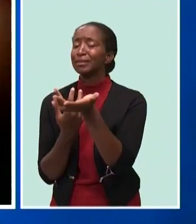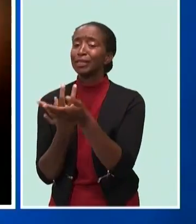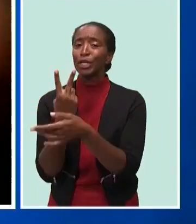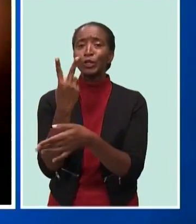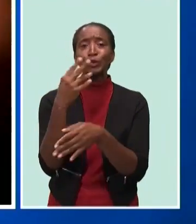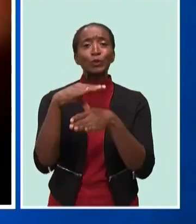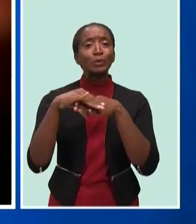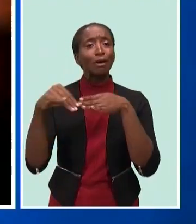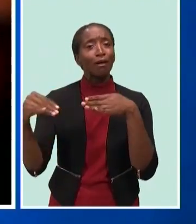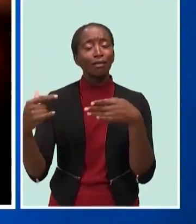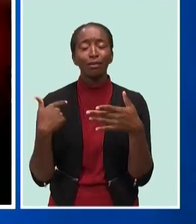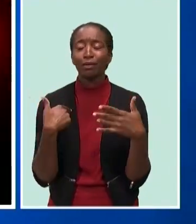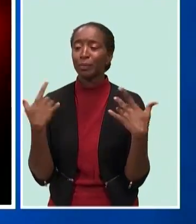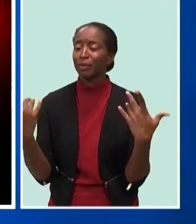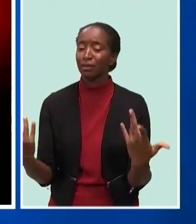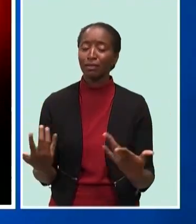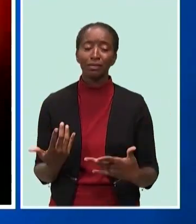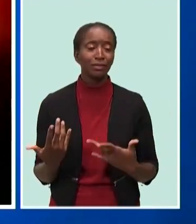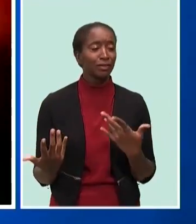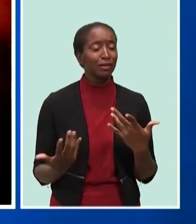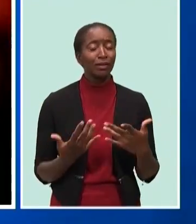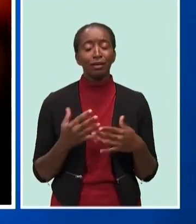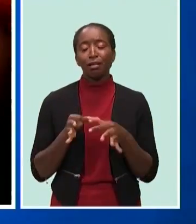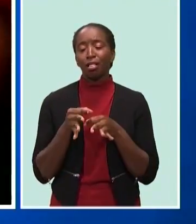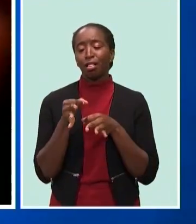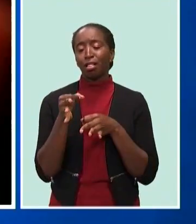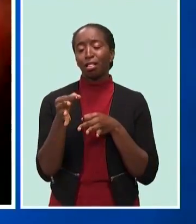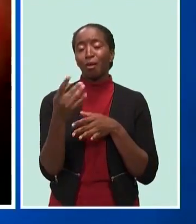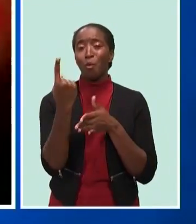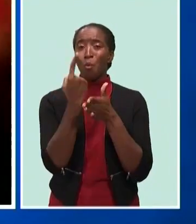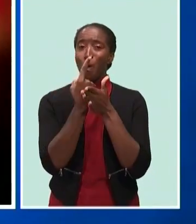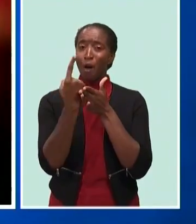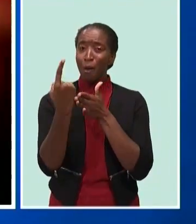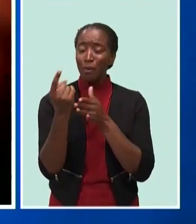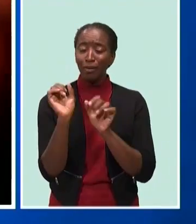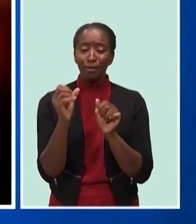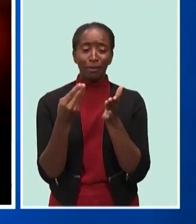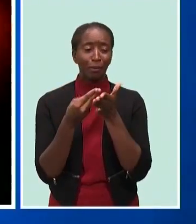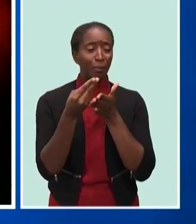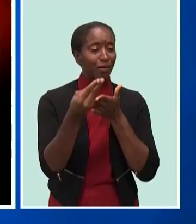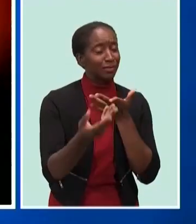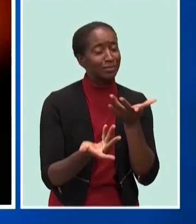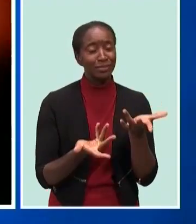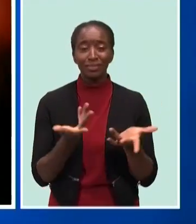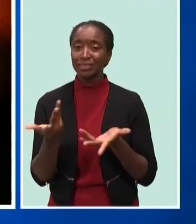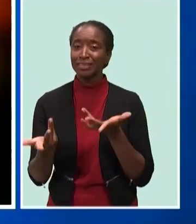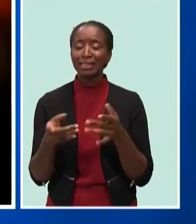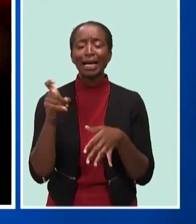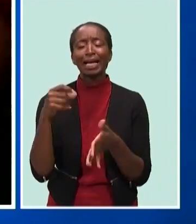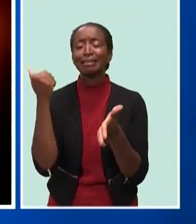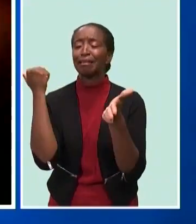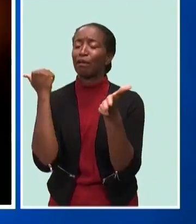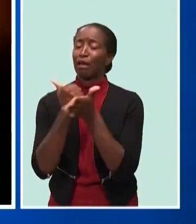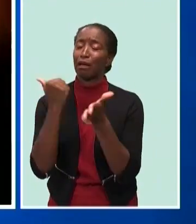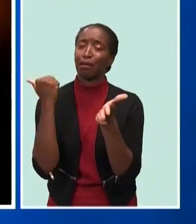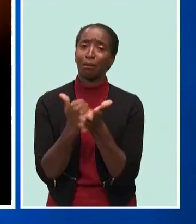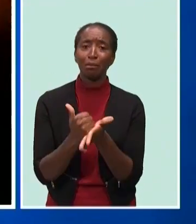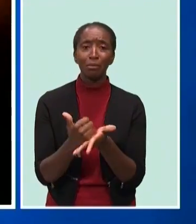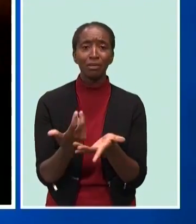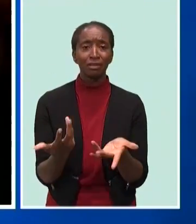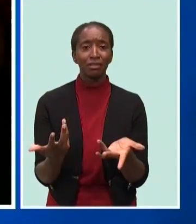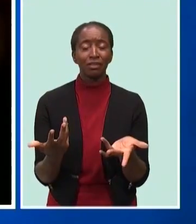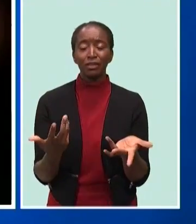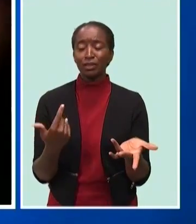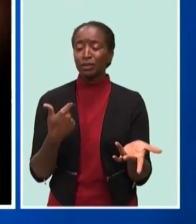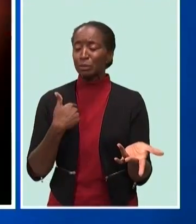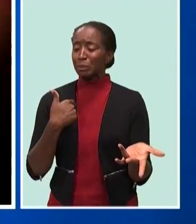takes a week or two before I could get something. So I need help. If it is in my mind, if I